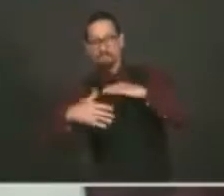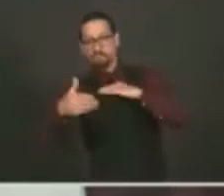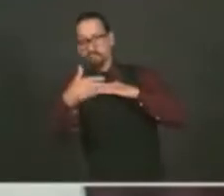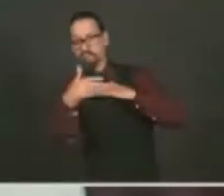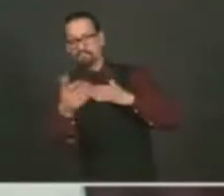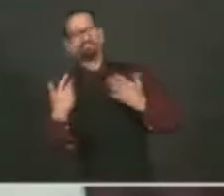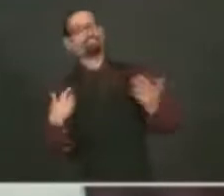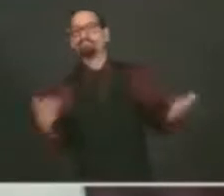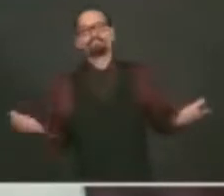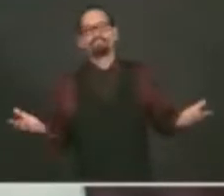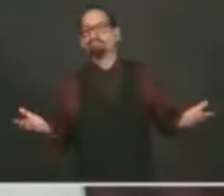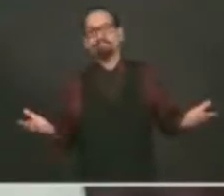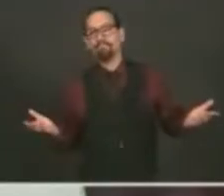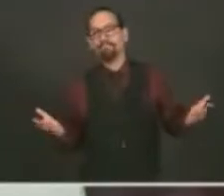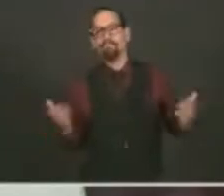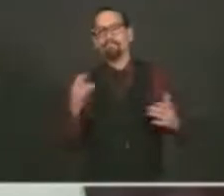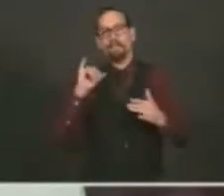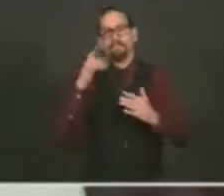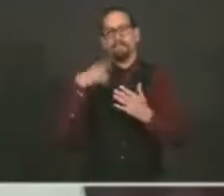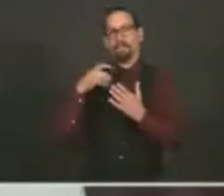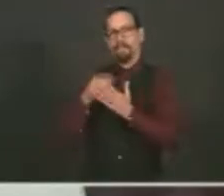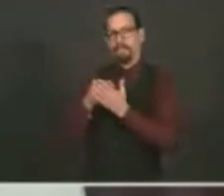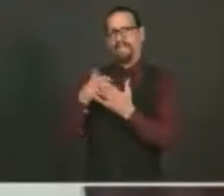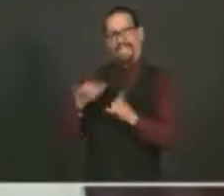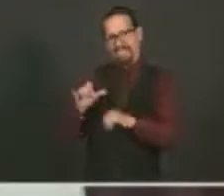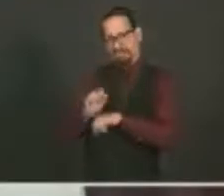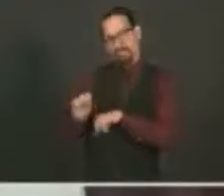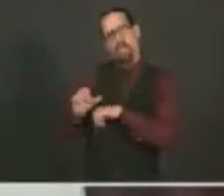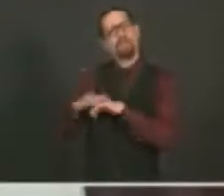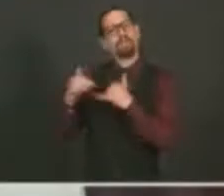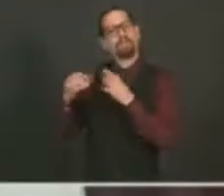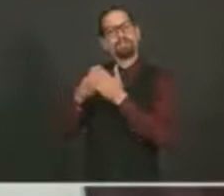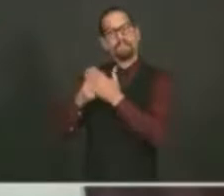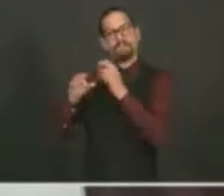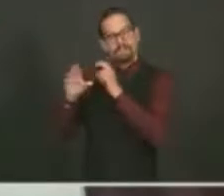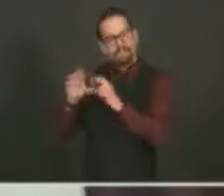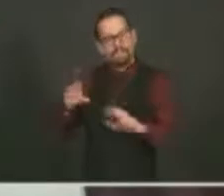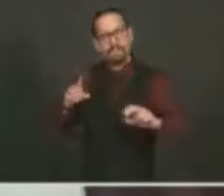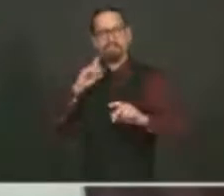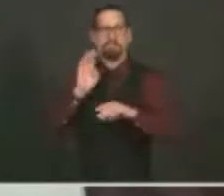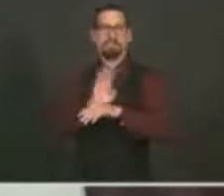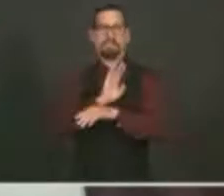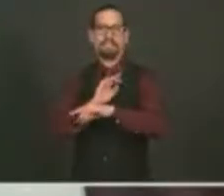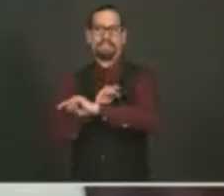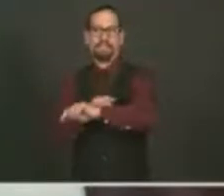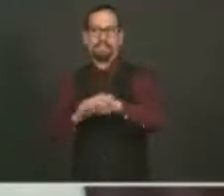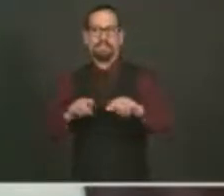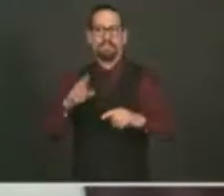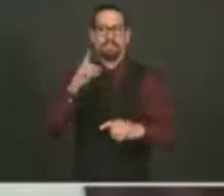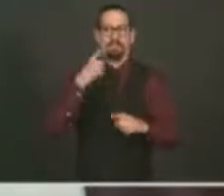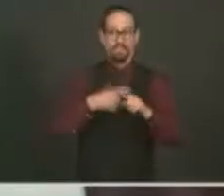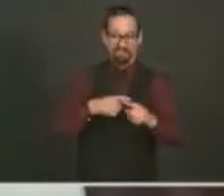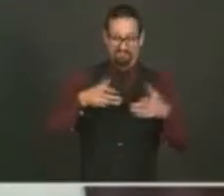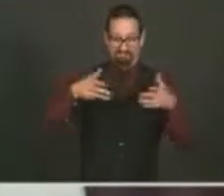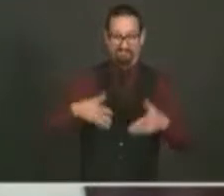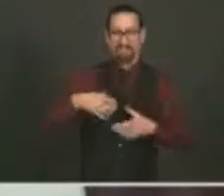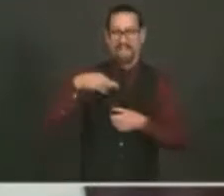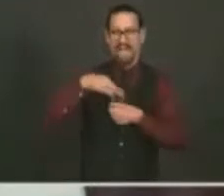get all that money out to the businesses that need it. The election is a few weeks away. We'll see what happens.